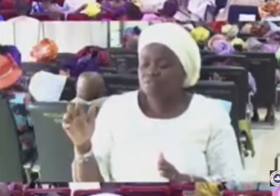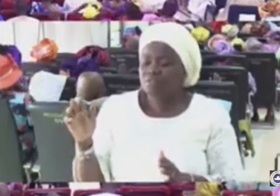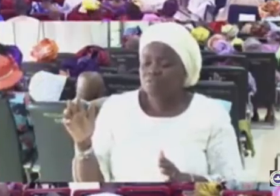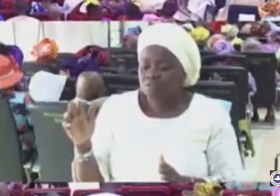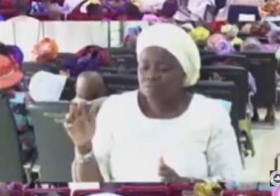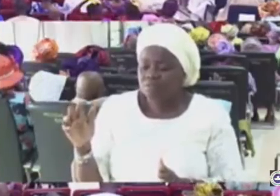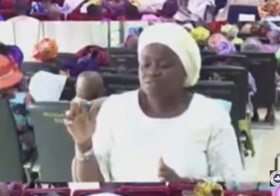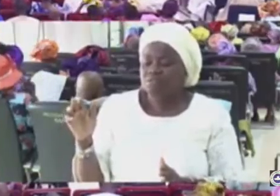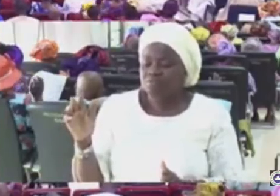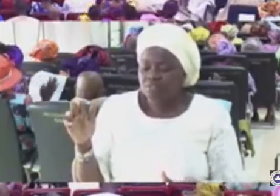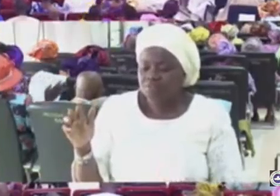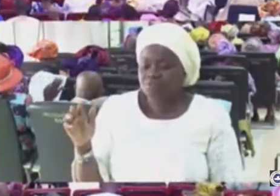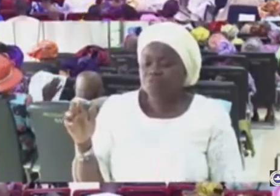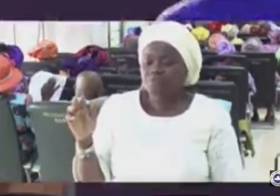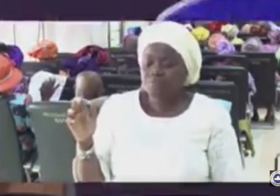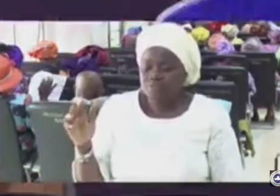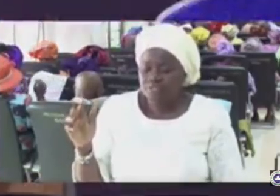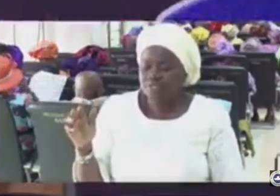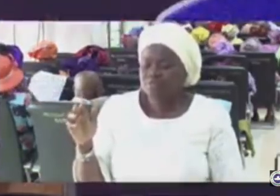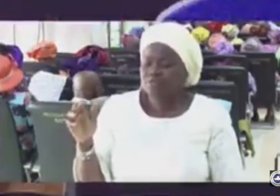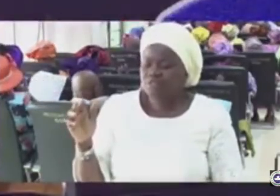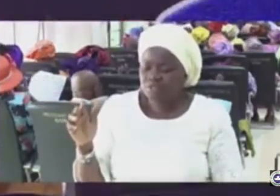Make this your own day of salvation.